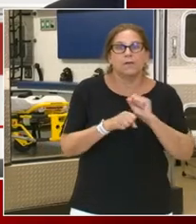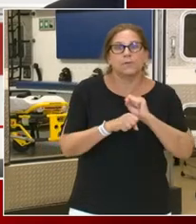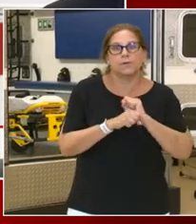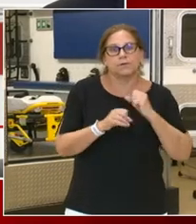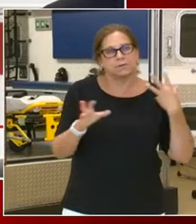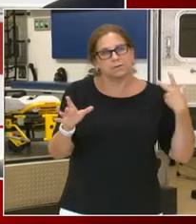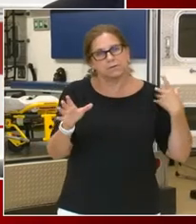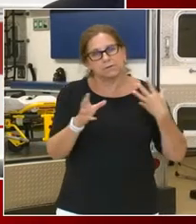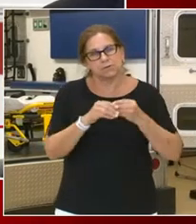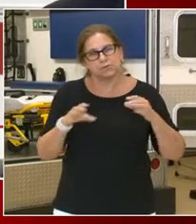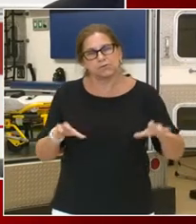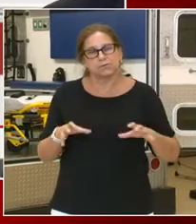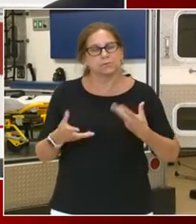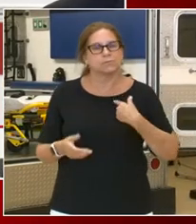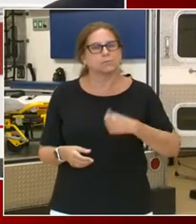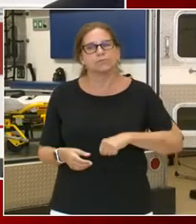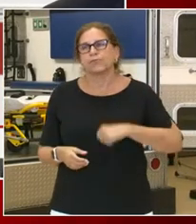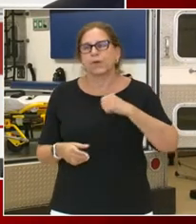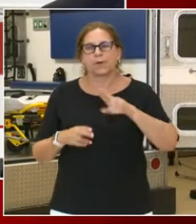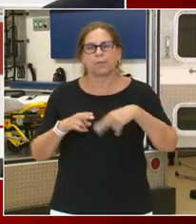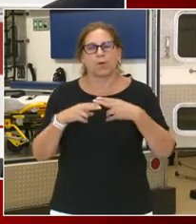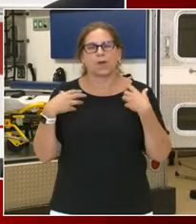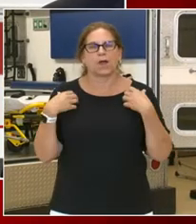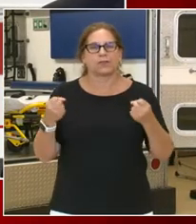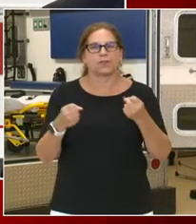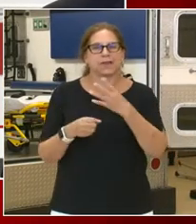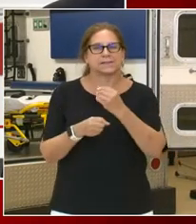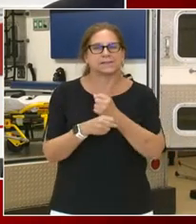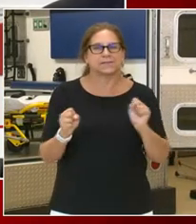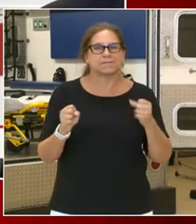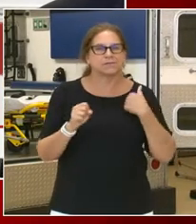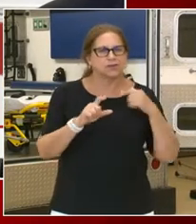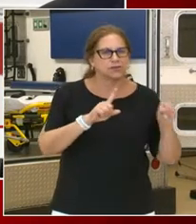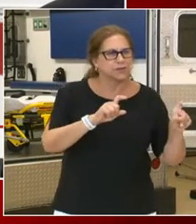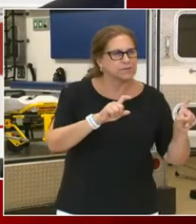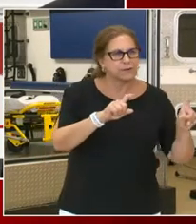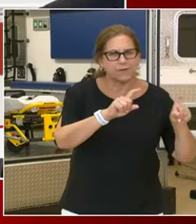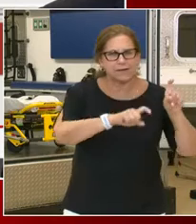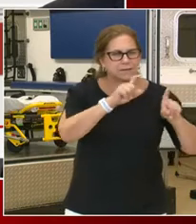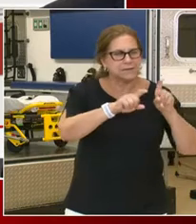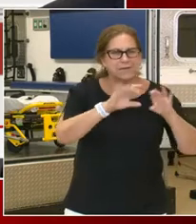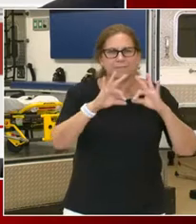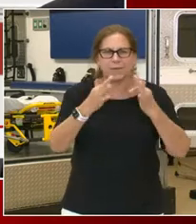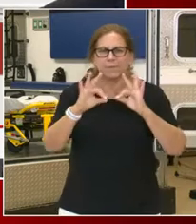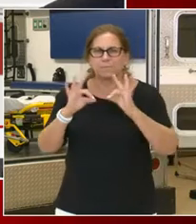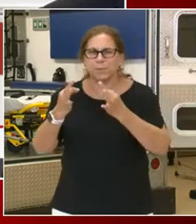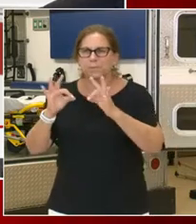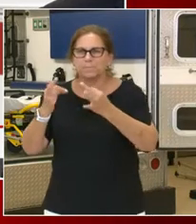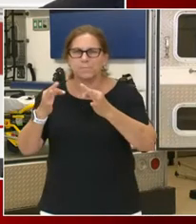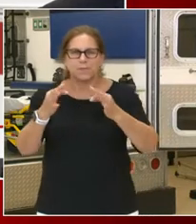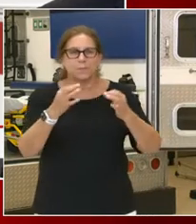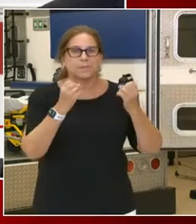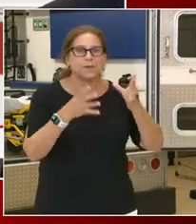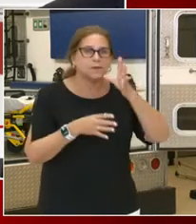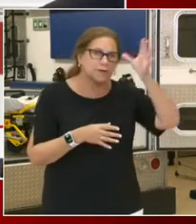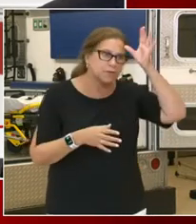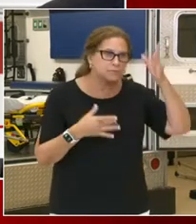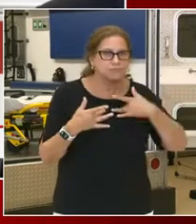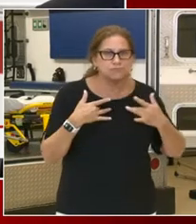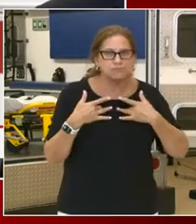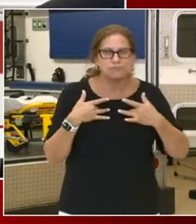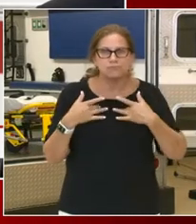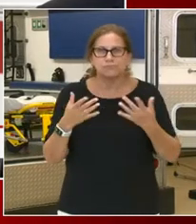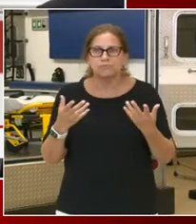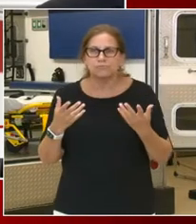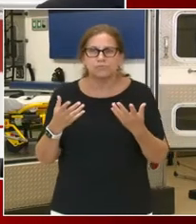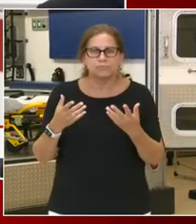work. When we survey our families, when we talk with our students, that's the one area that they want to continue to learn more about and ensure